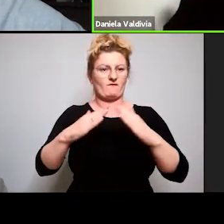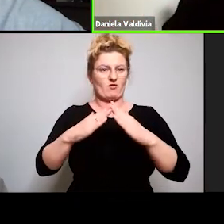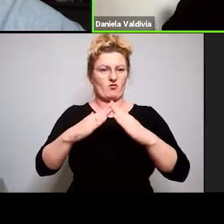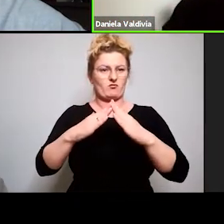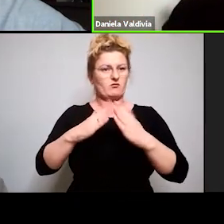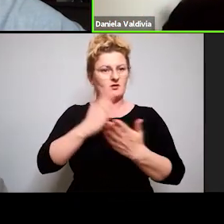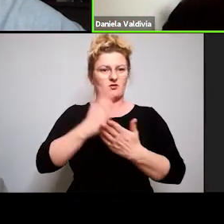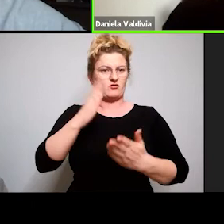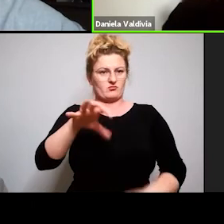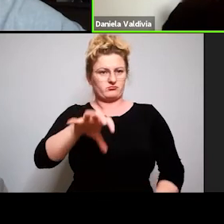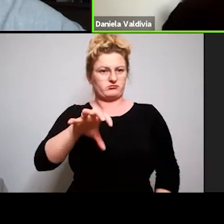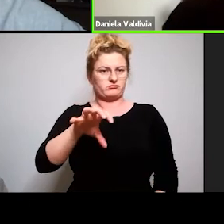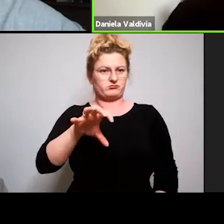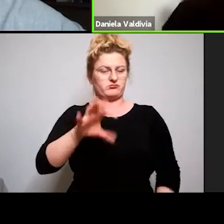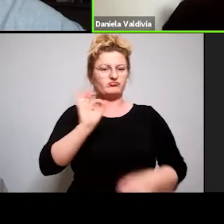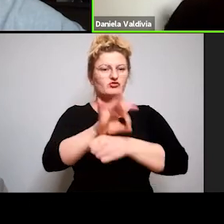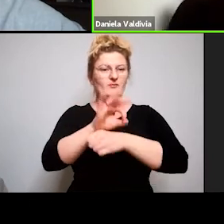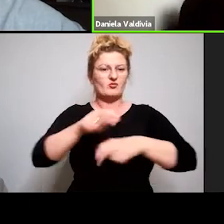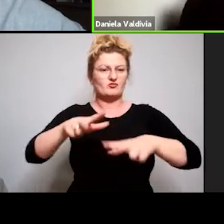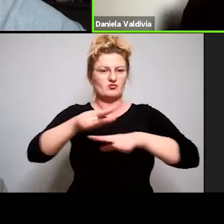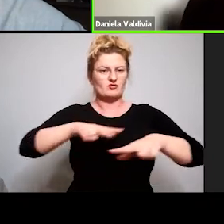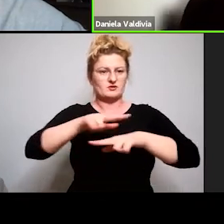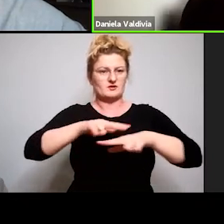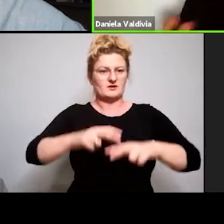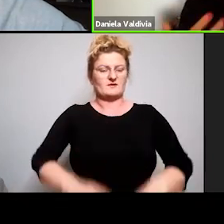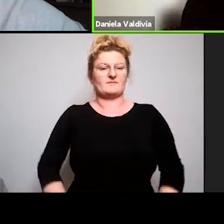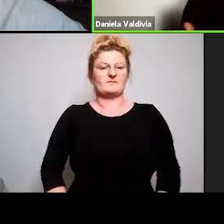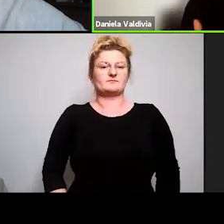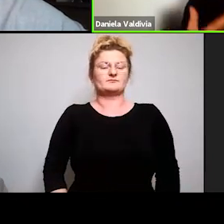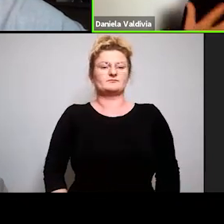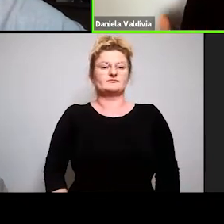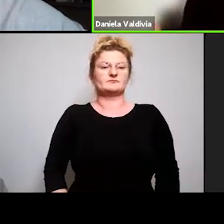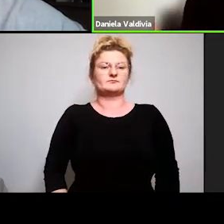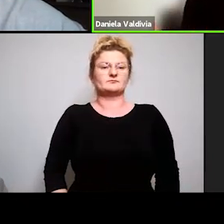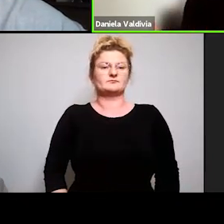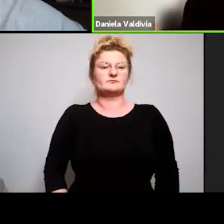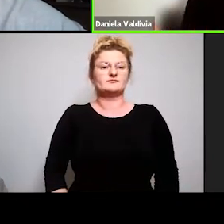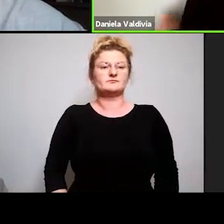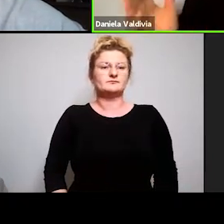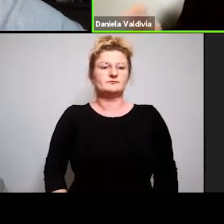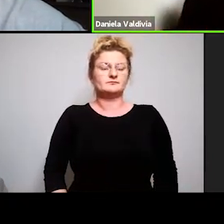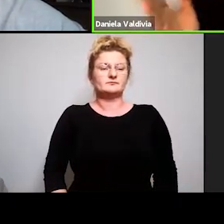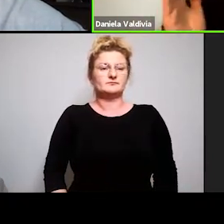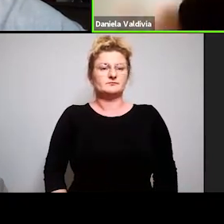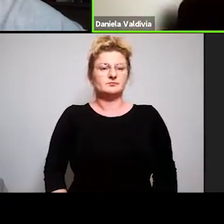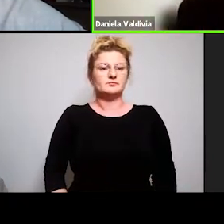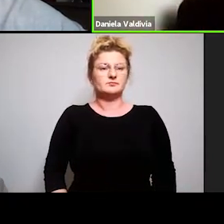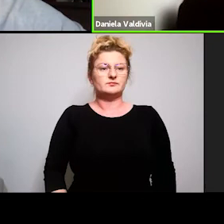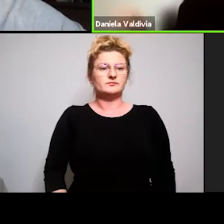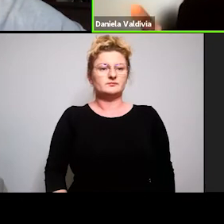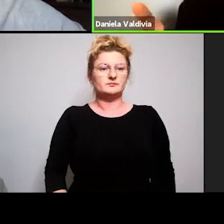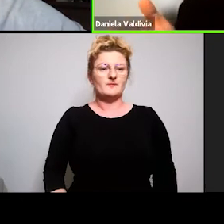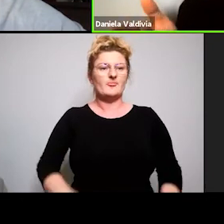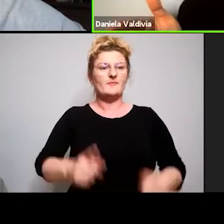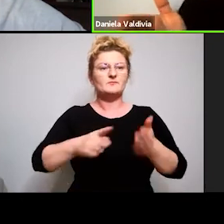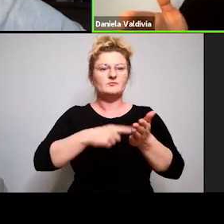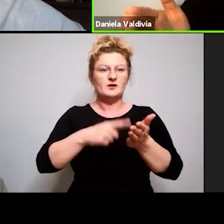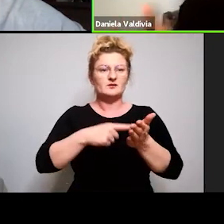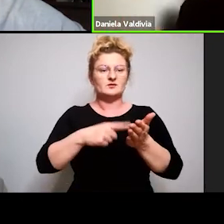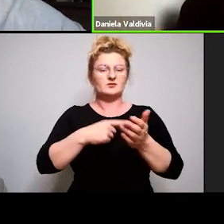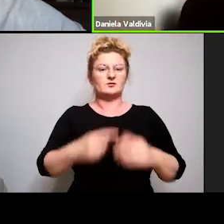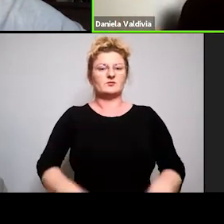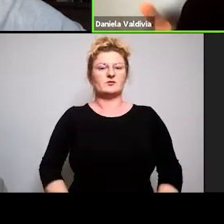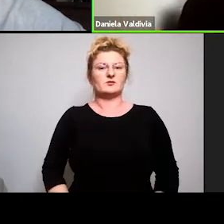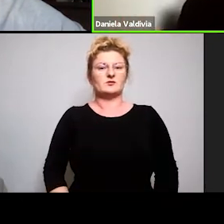But you send a woman there because we do this in counseling, right? We say you have to go to